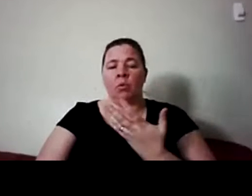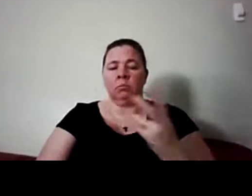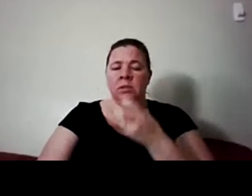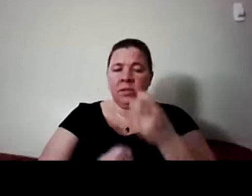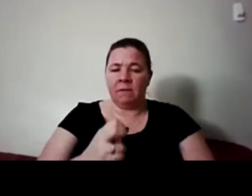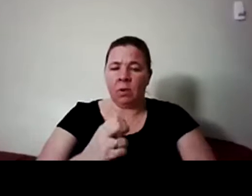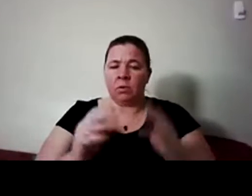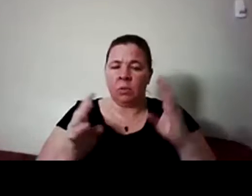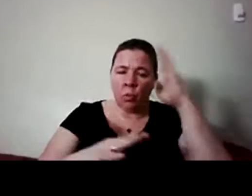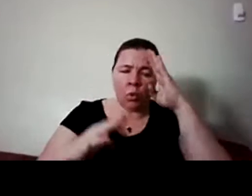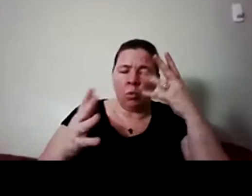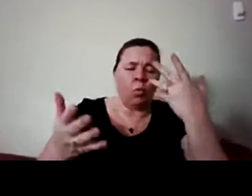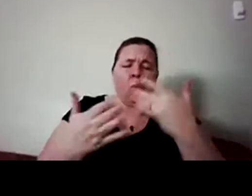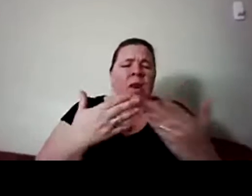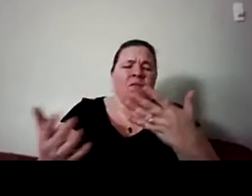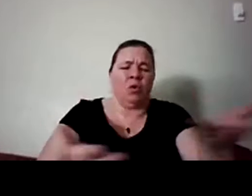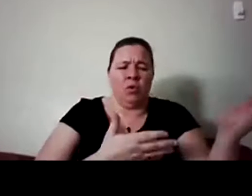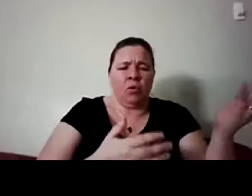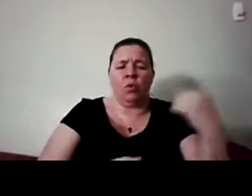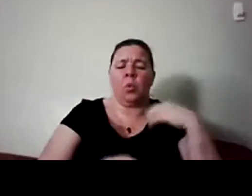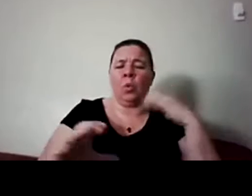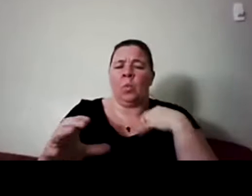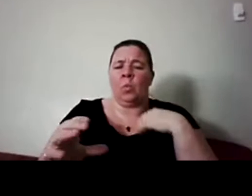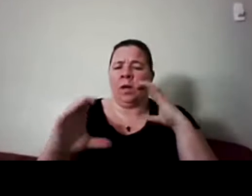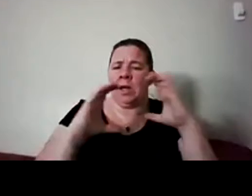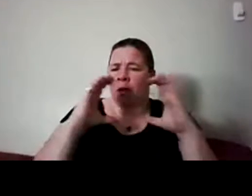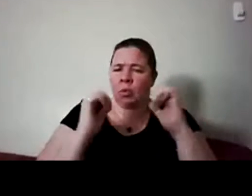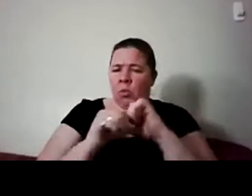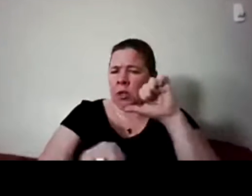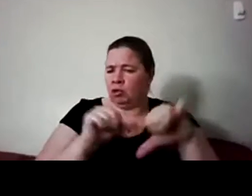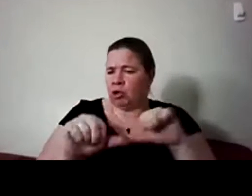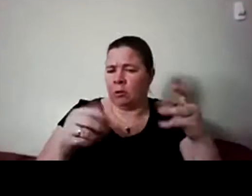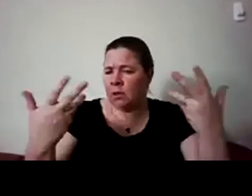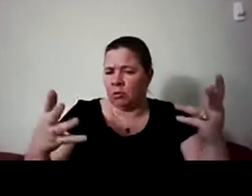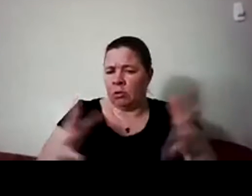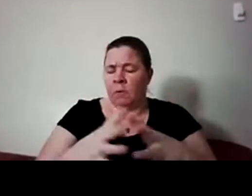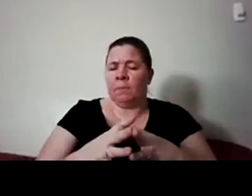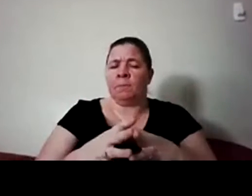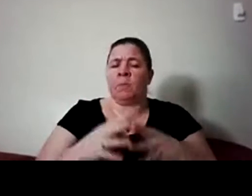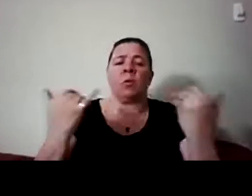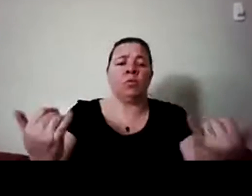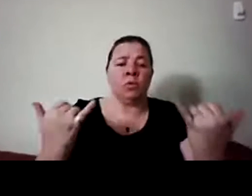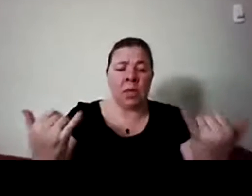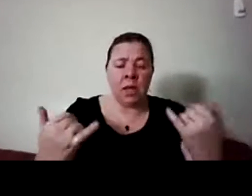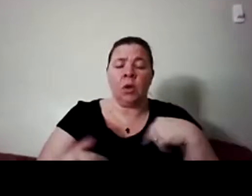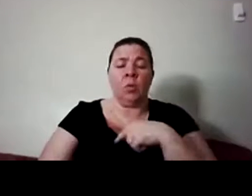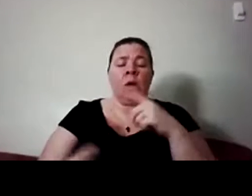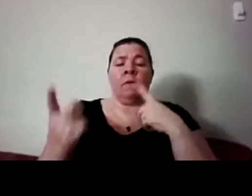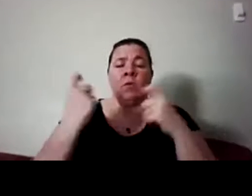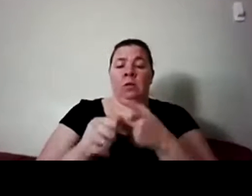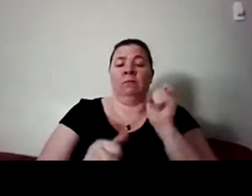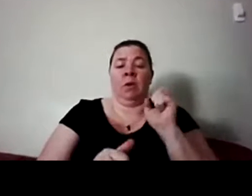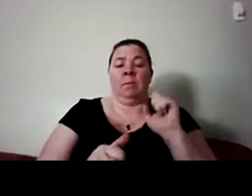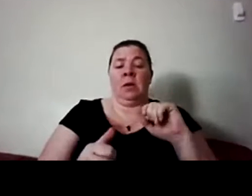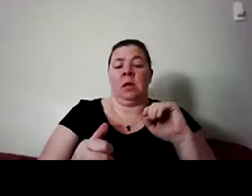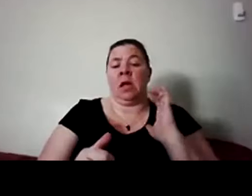difficulties, whatever. I mean, we just commute, like we communicate, you know. So here today, we're just gonna be taking questions from